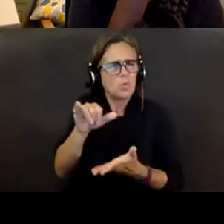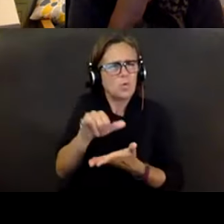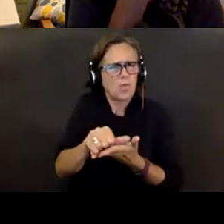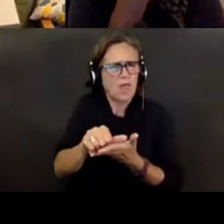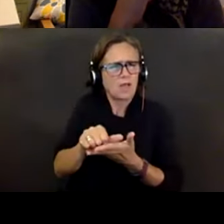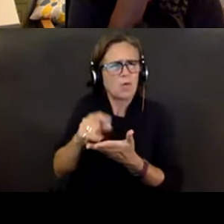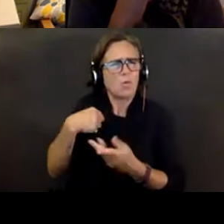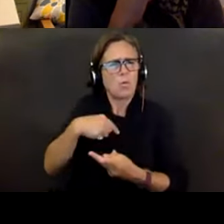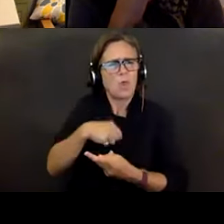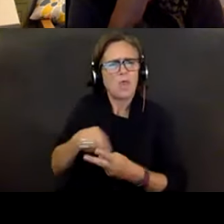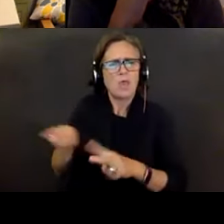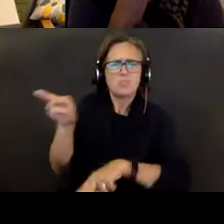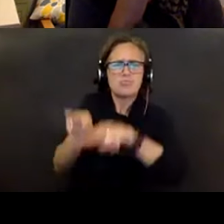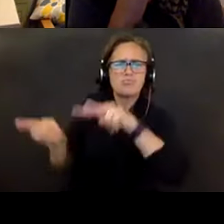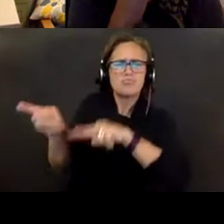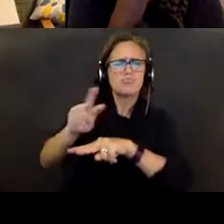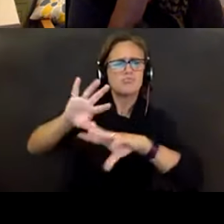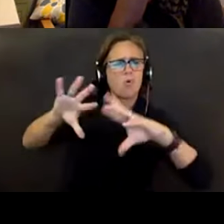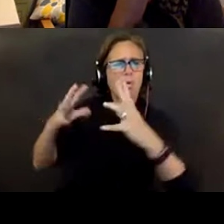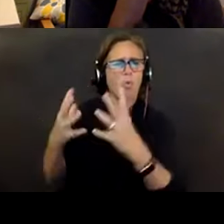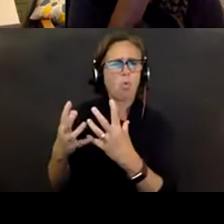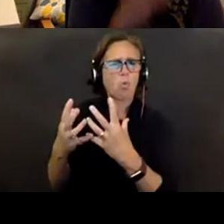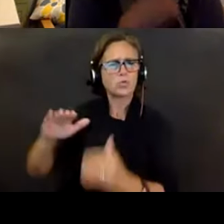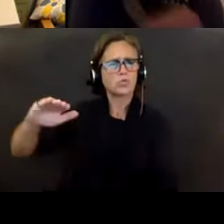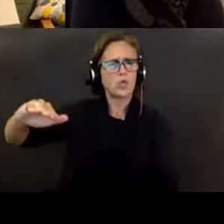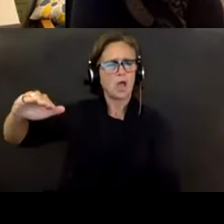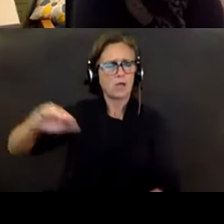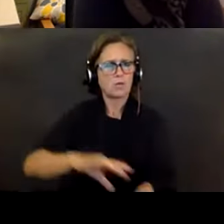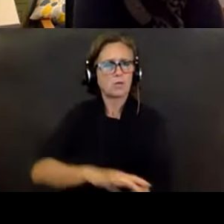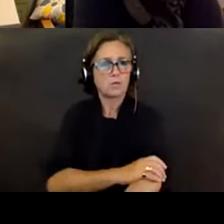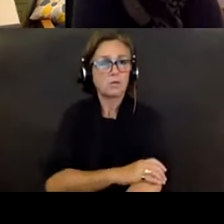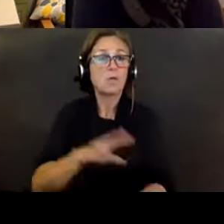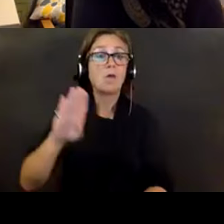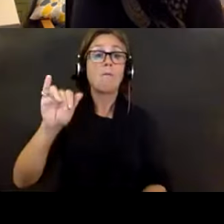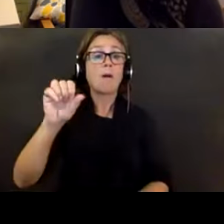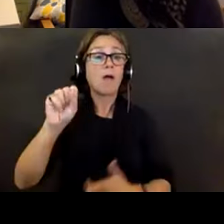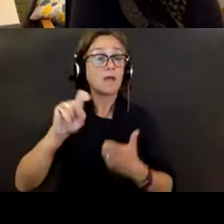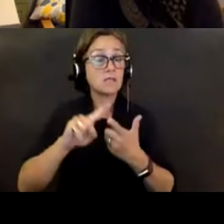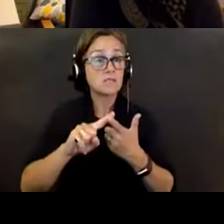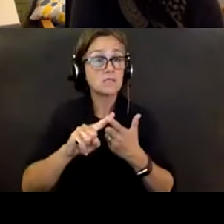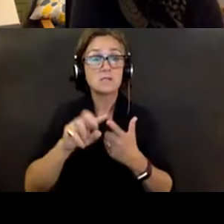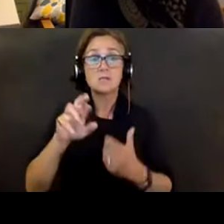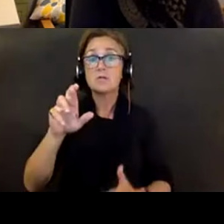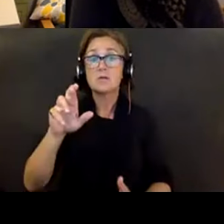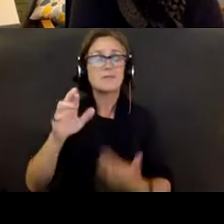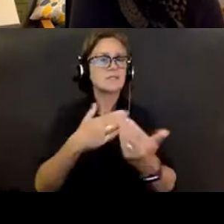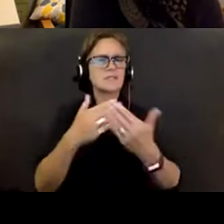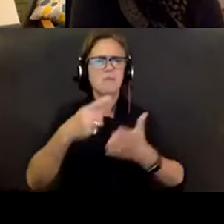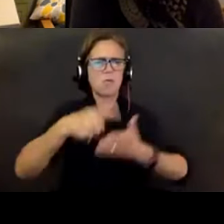And in this issue, addressing bias in any form, whether it's racial, ethnic, sexual